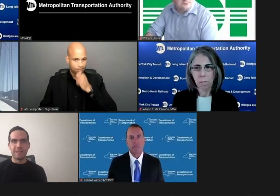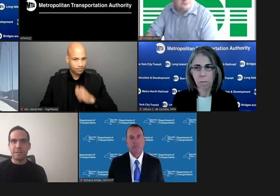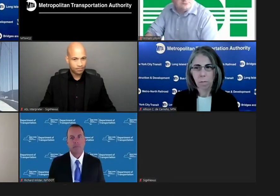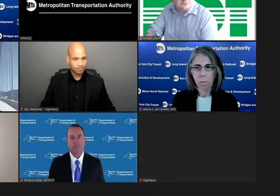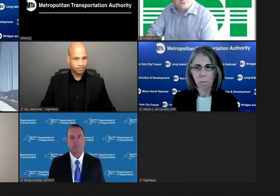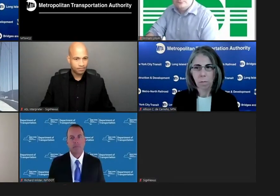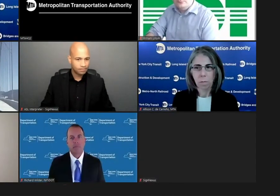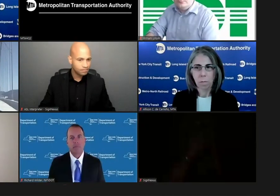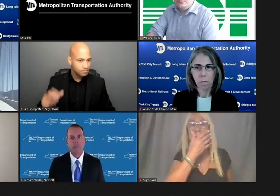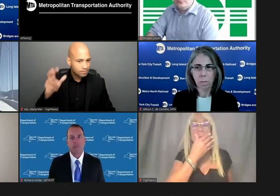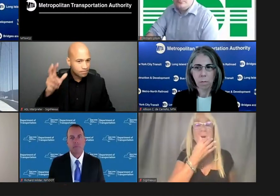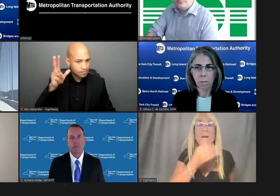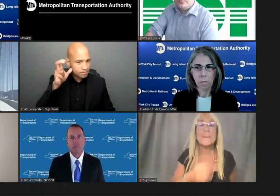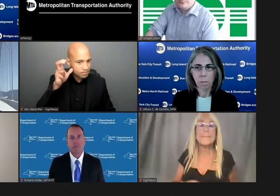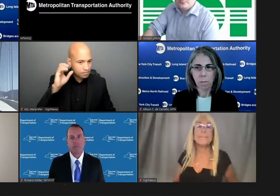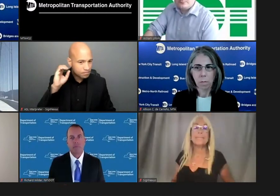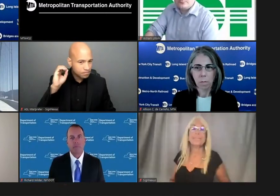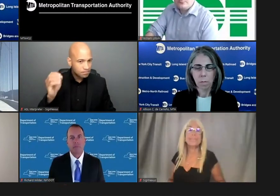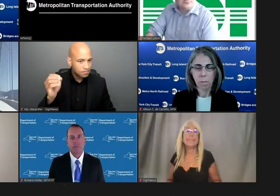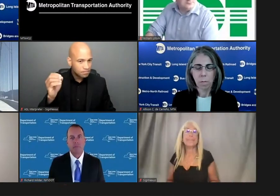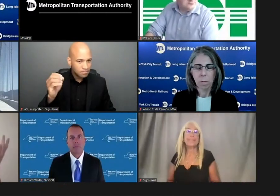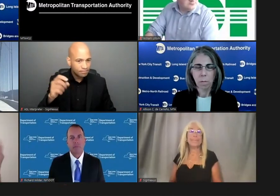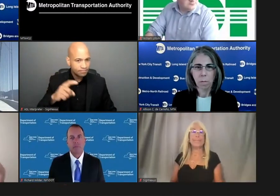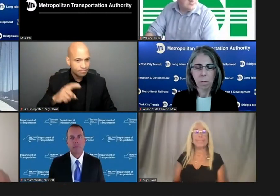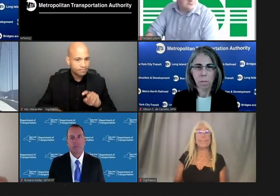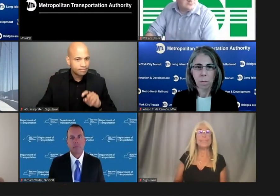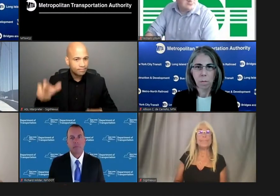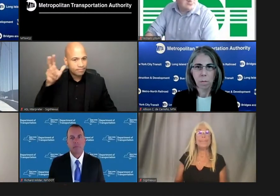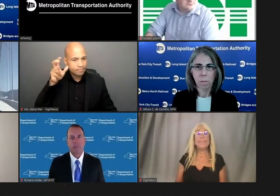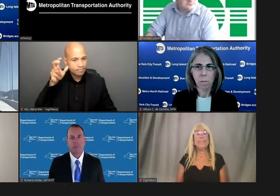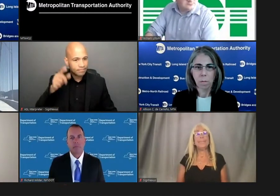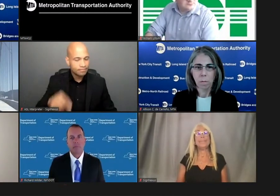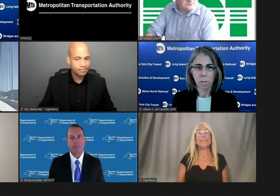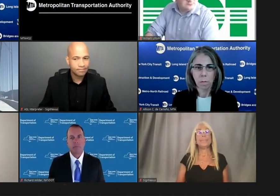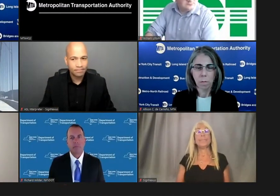Jonathan you're unmuted but we can't hear you